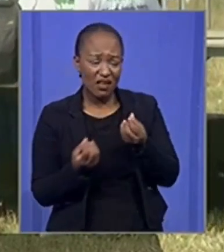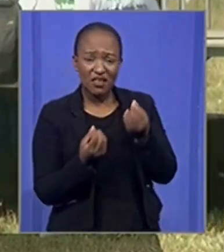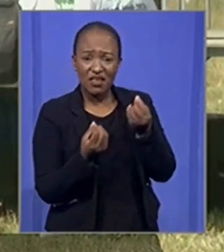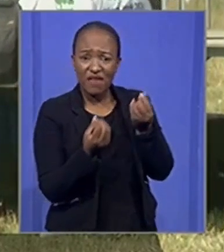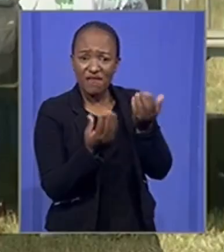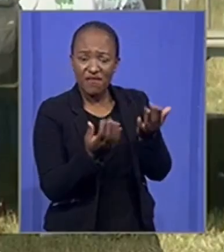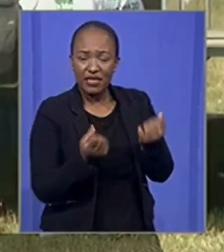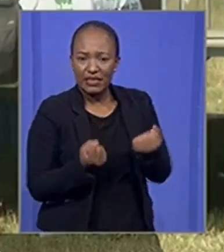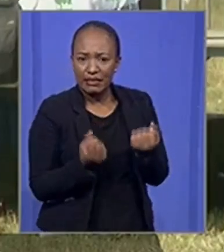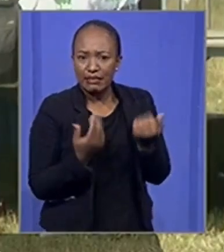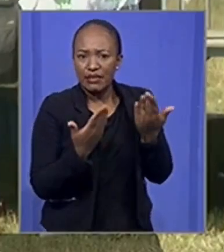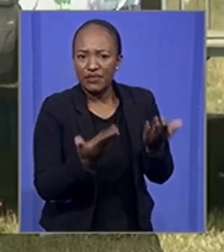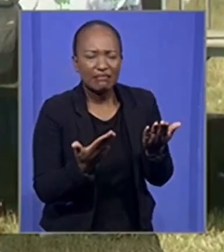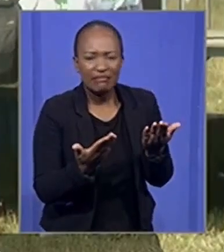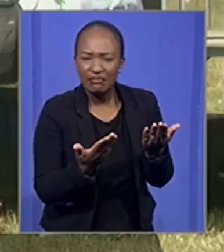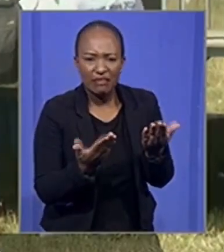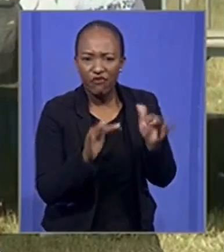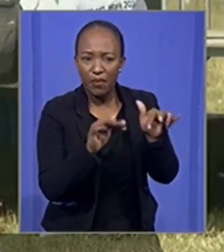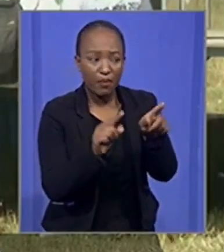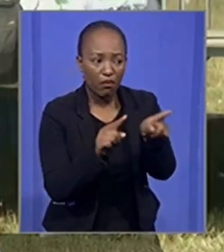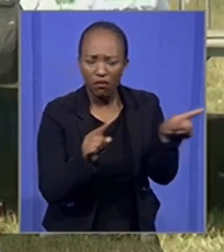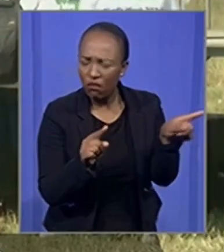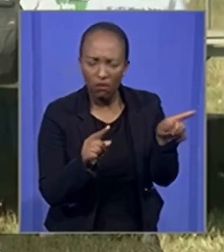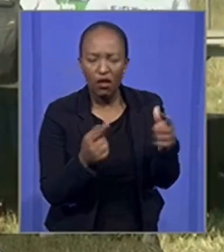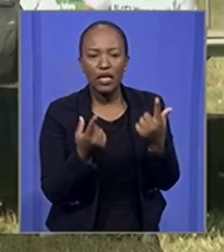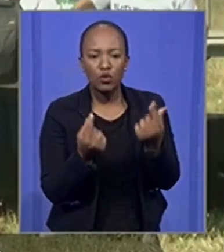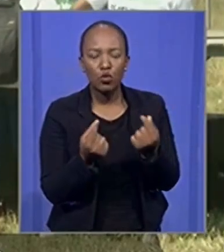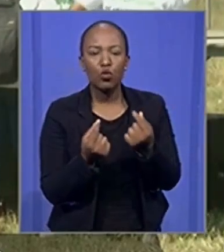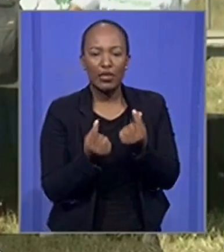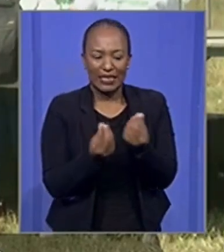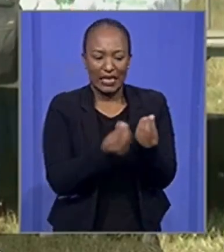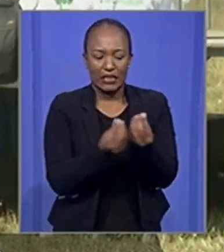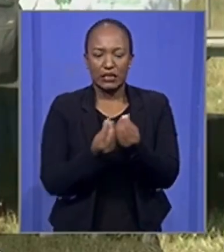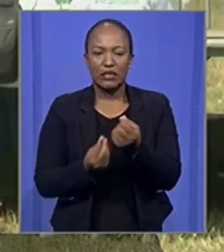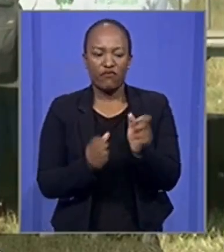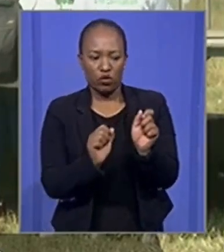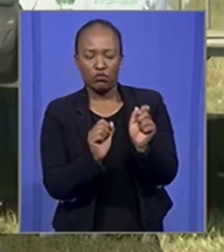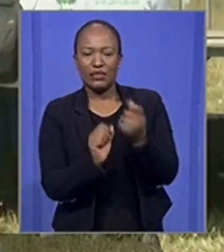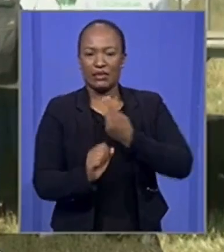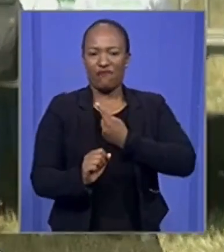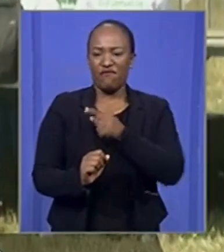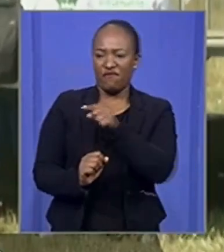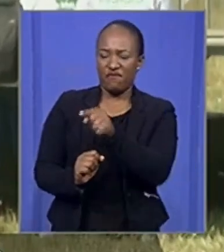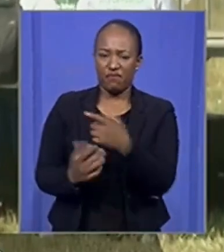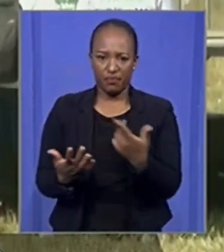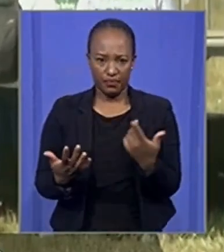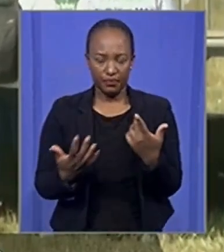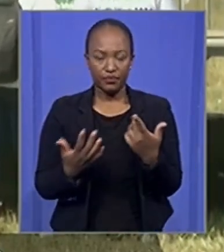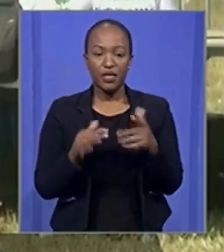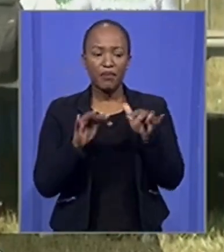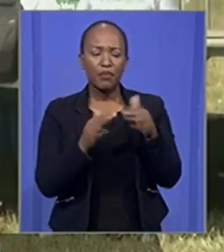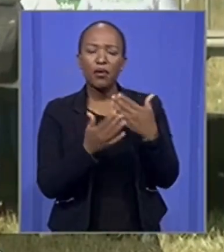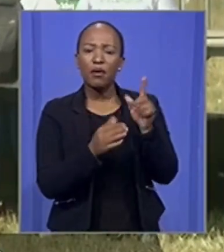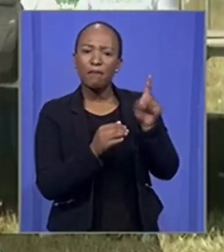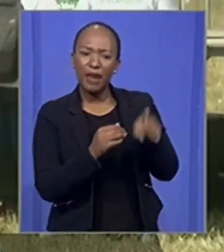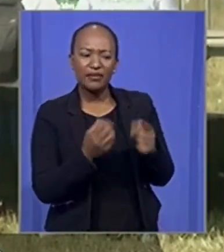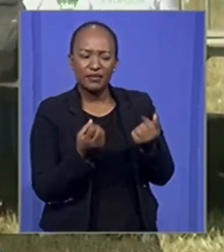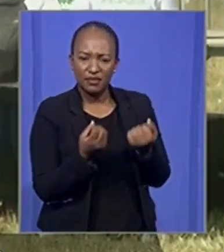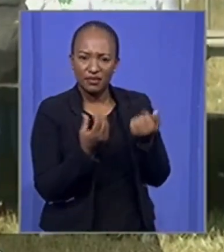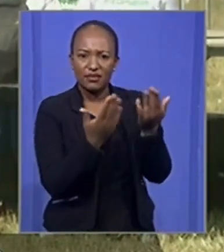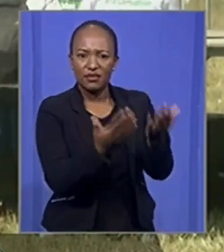are only doing things for themselves. So we are saying, let people get services in terms of water